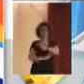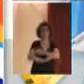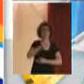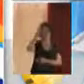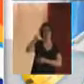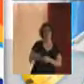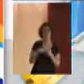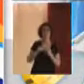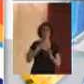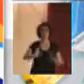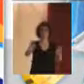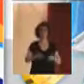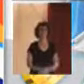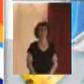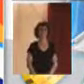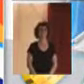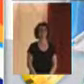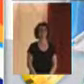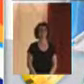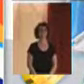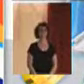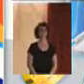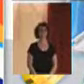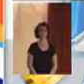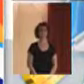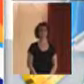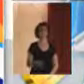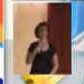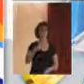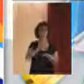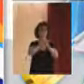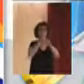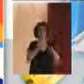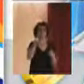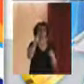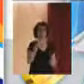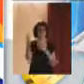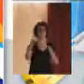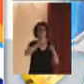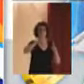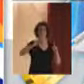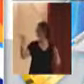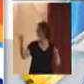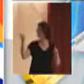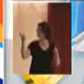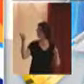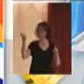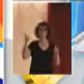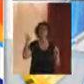you can see the degree of efficiency in the user's case. And finally, this graph